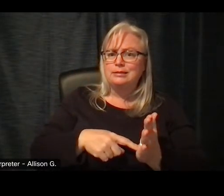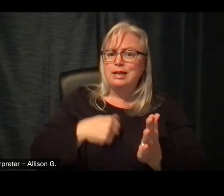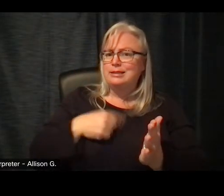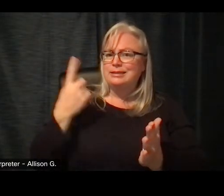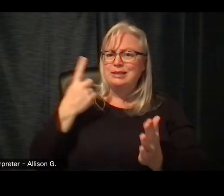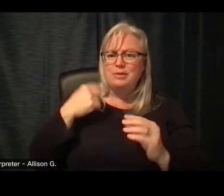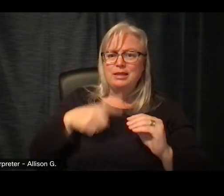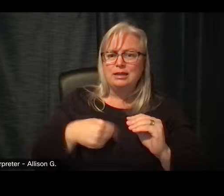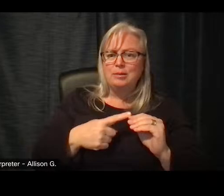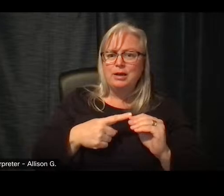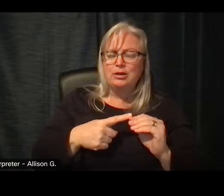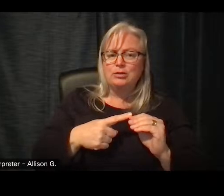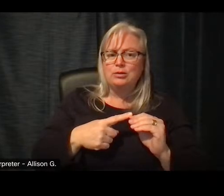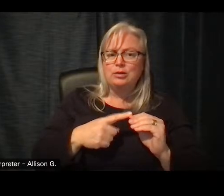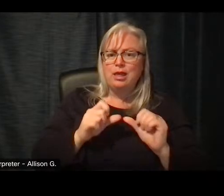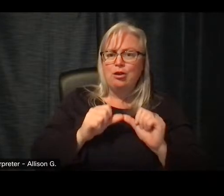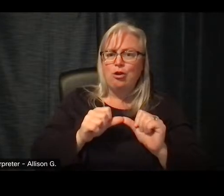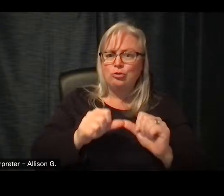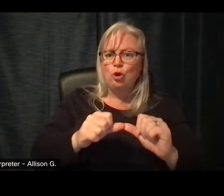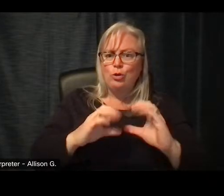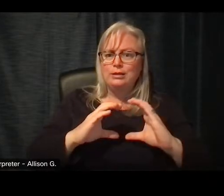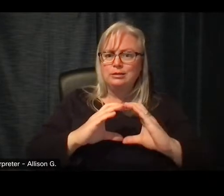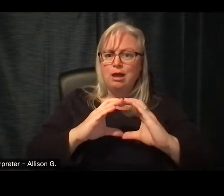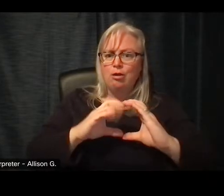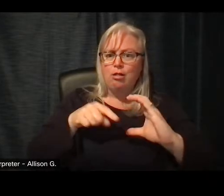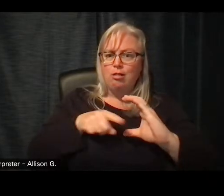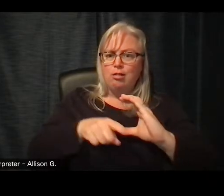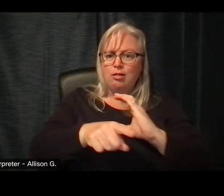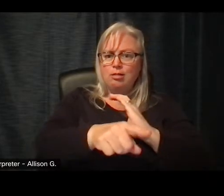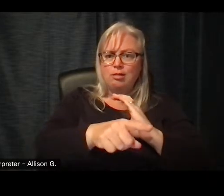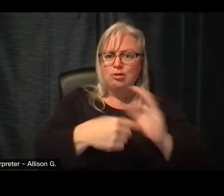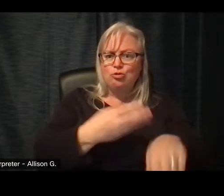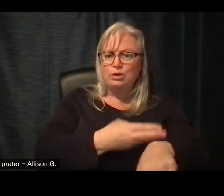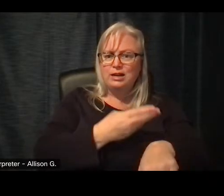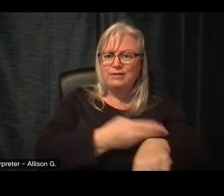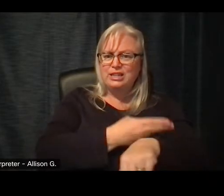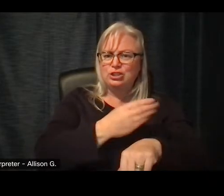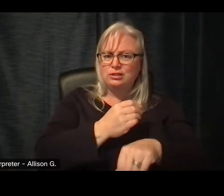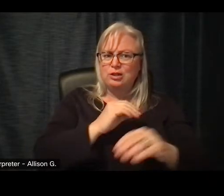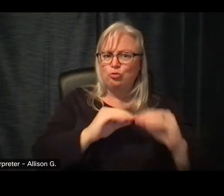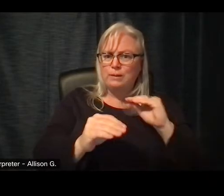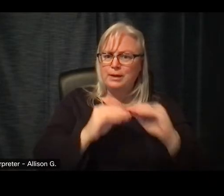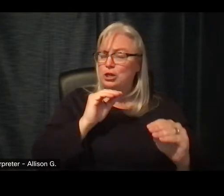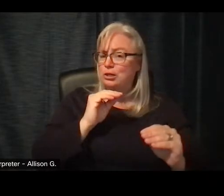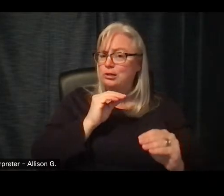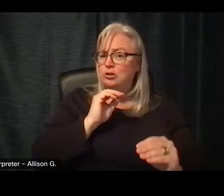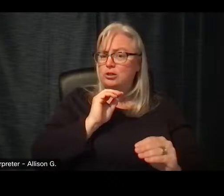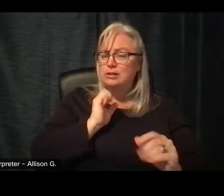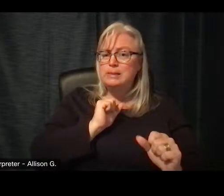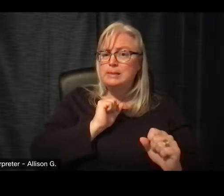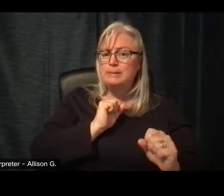something about the ongoing tunnel renovation and repair.